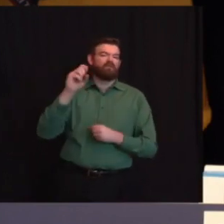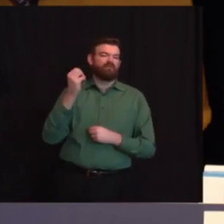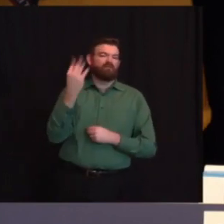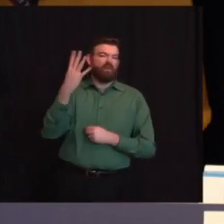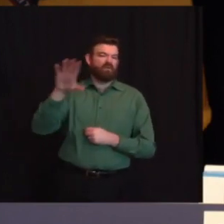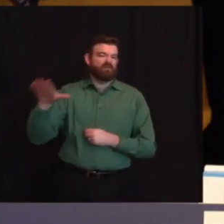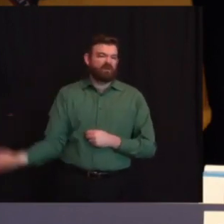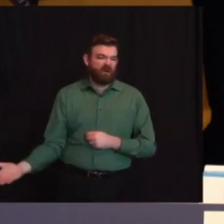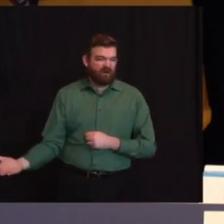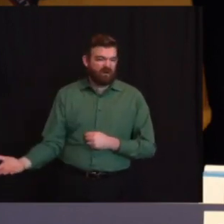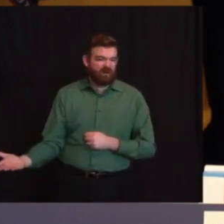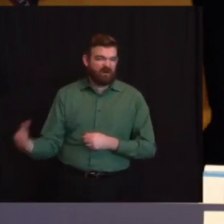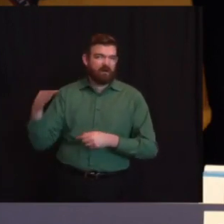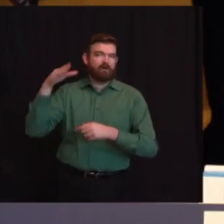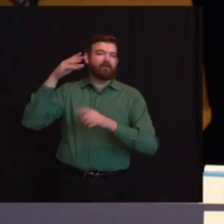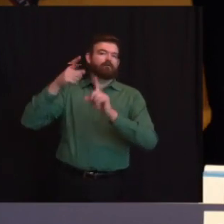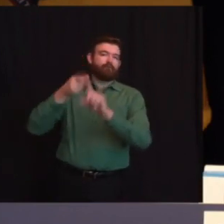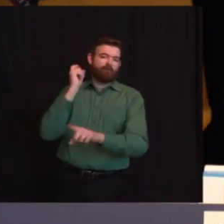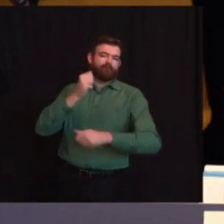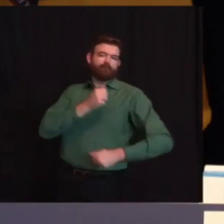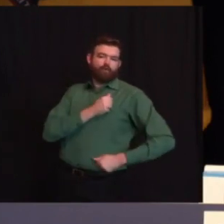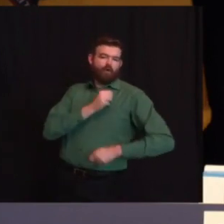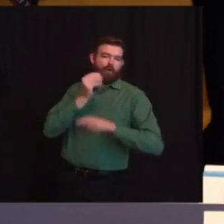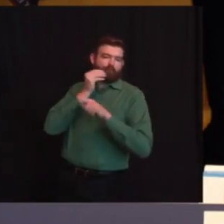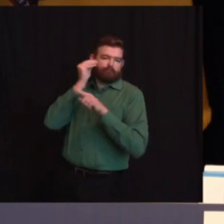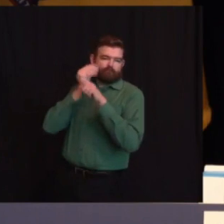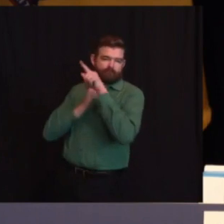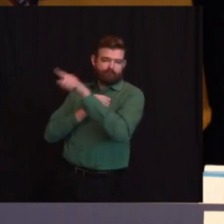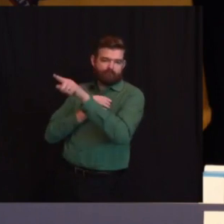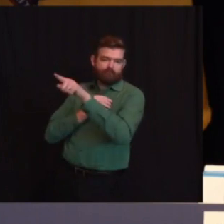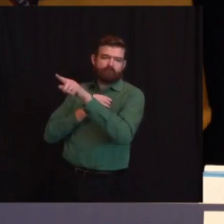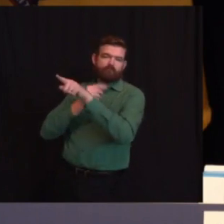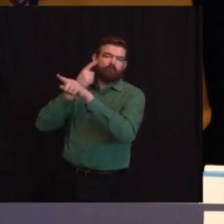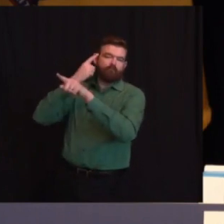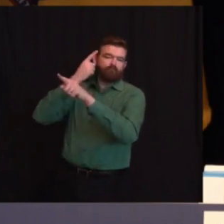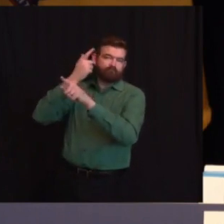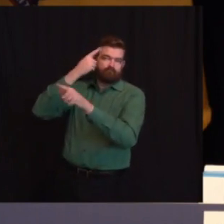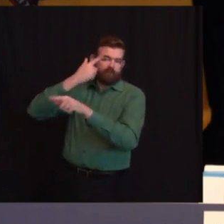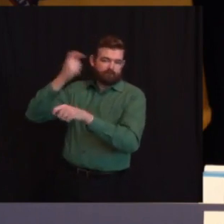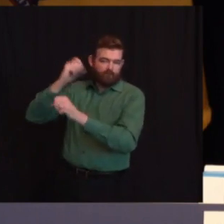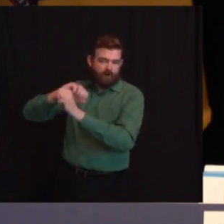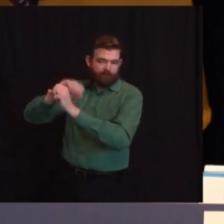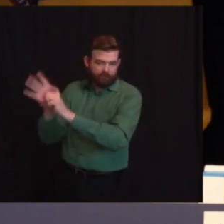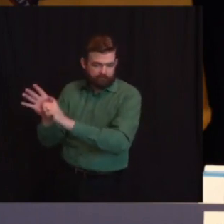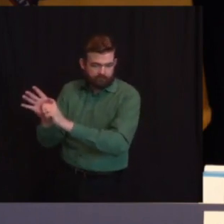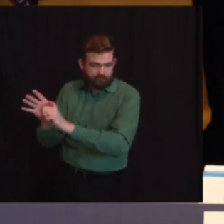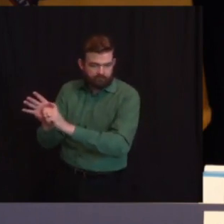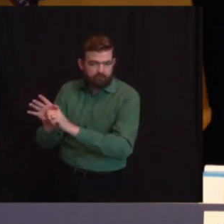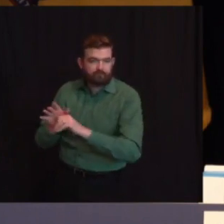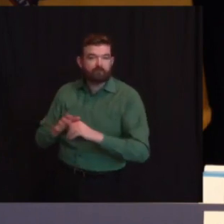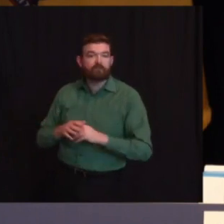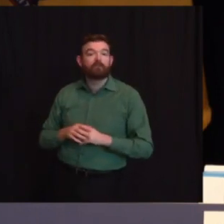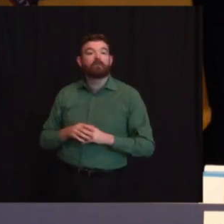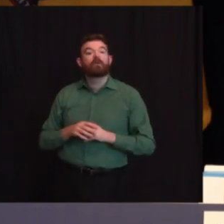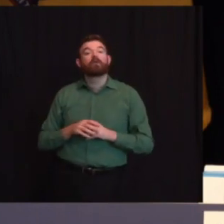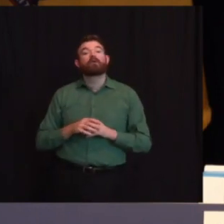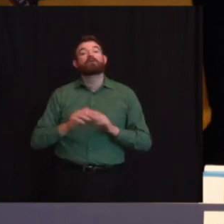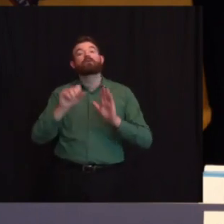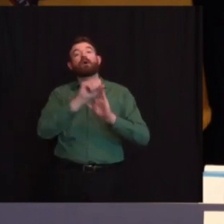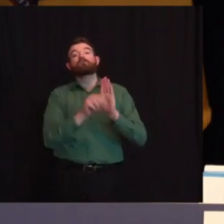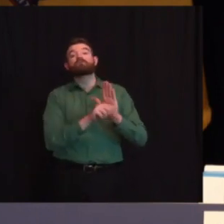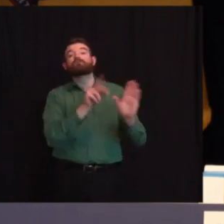our veterans due to COVID-19. At our state psychiatric hospitals, with a current census of